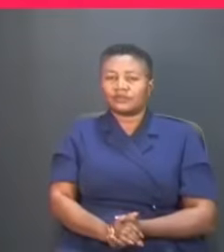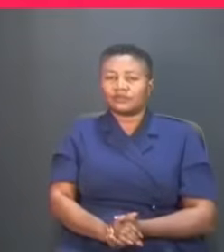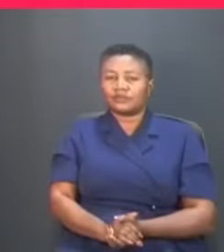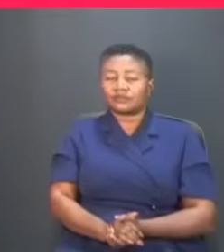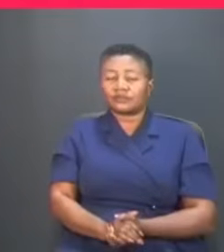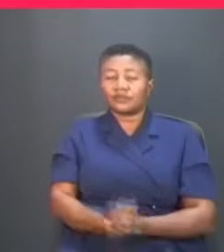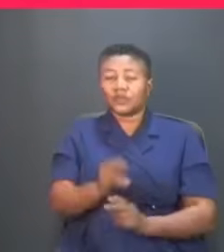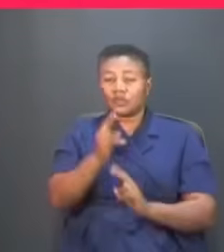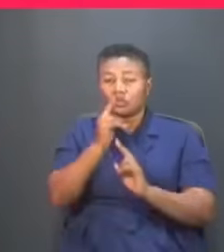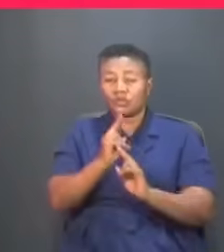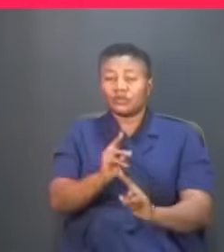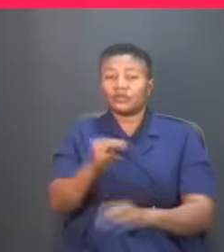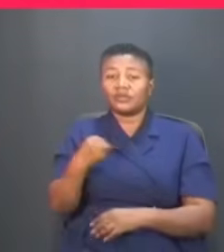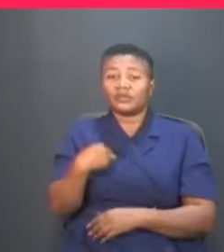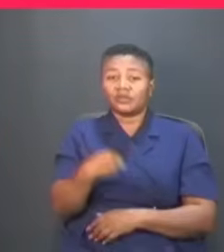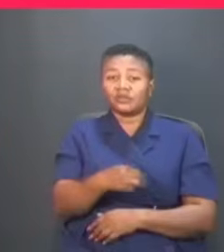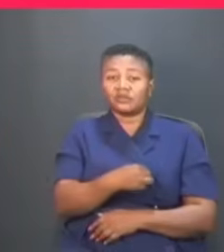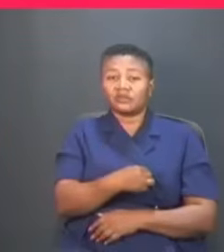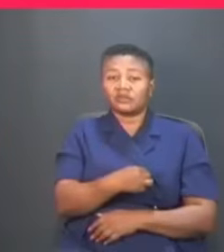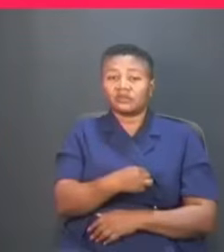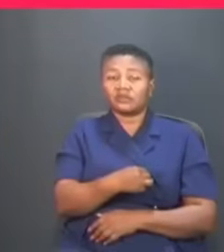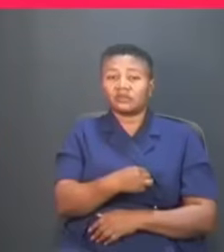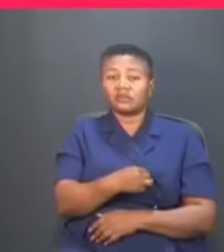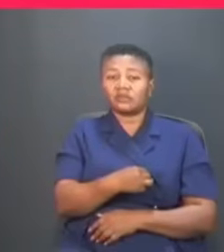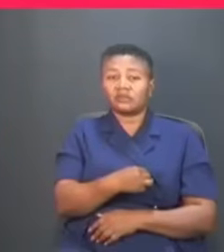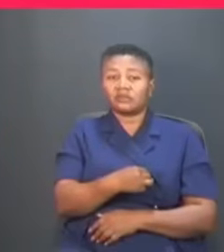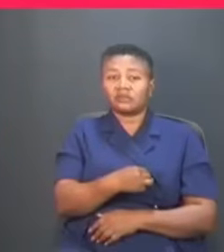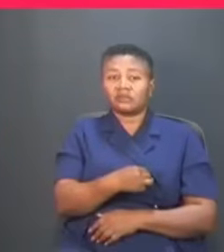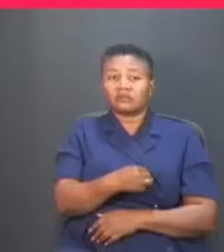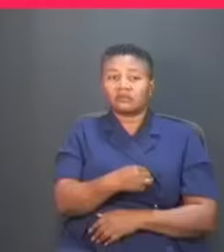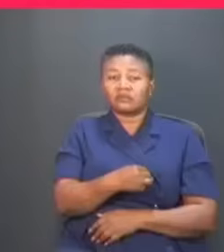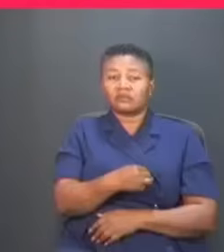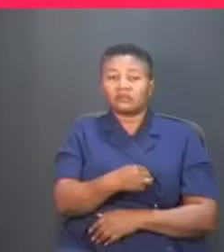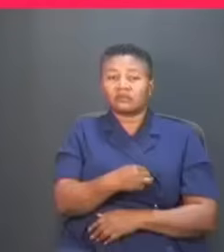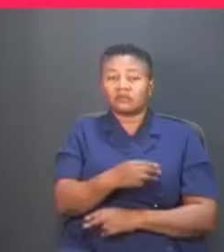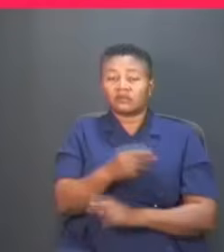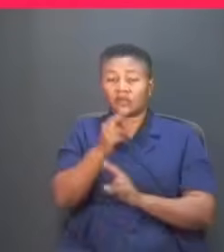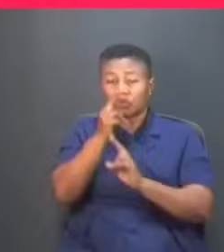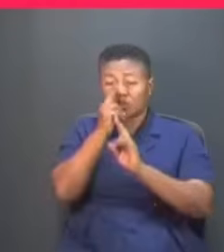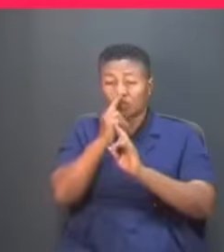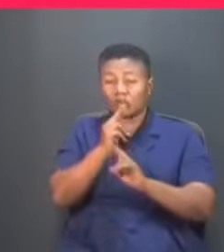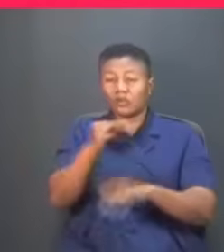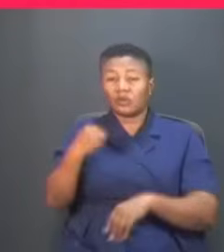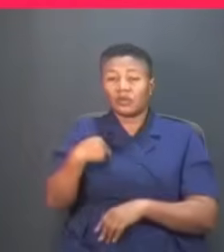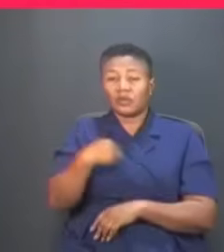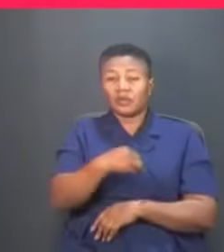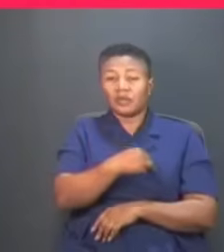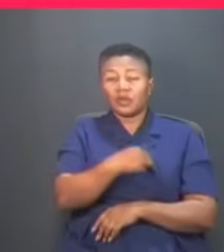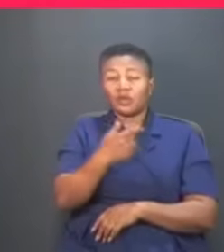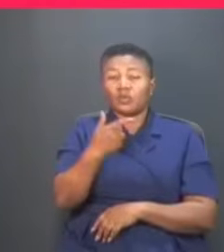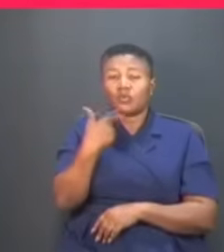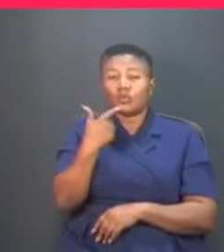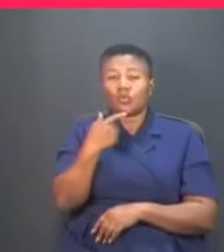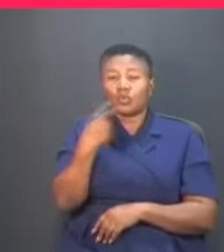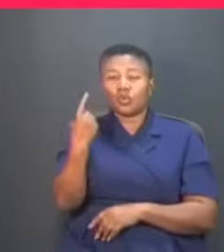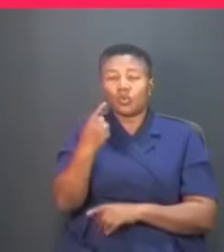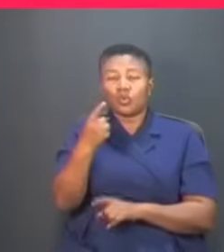Honorable members, the honorable member who is very meticulous